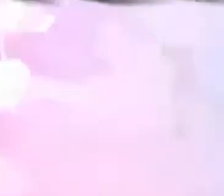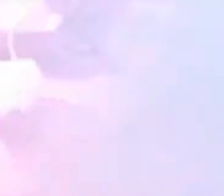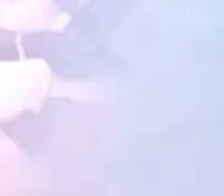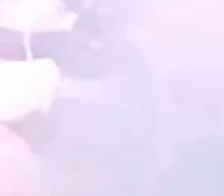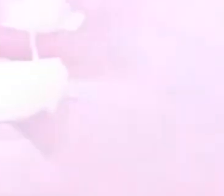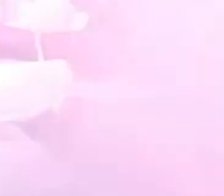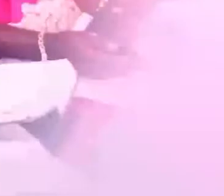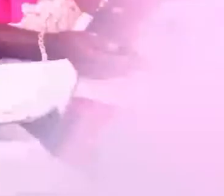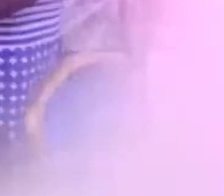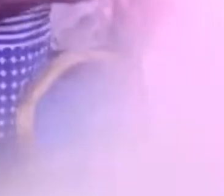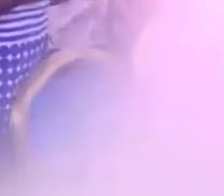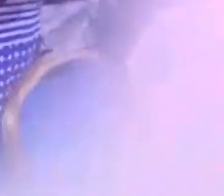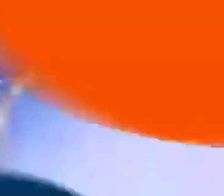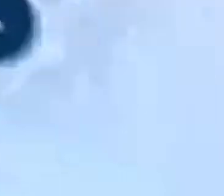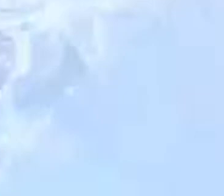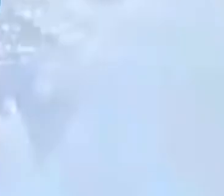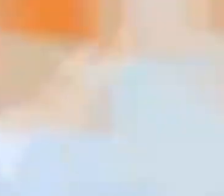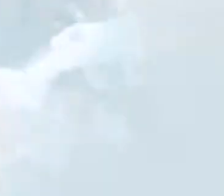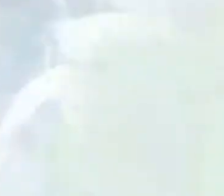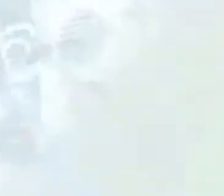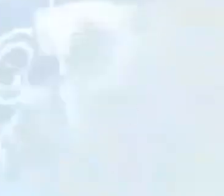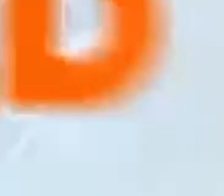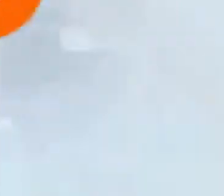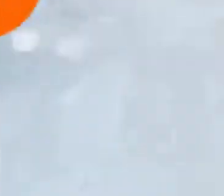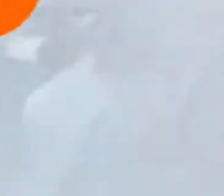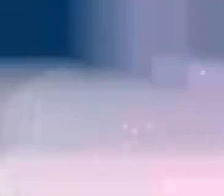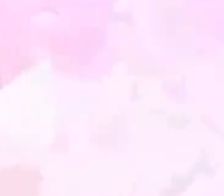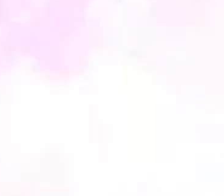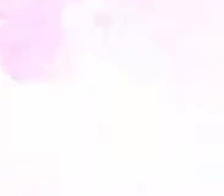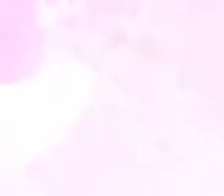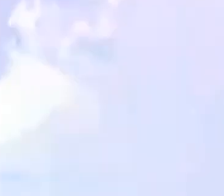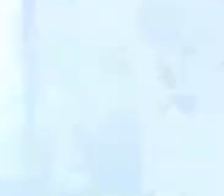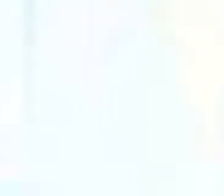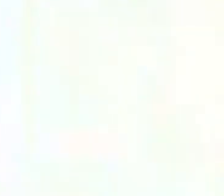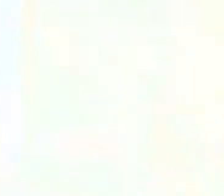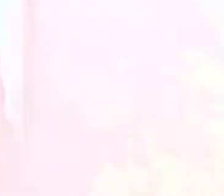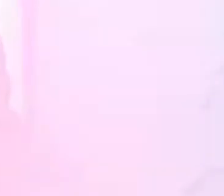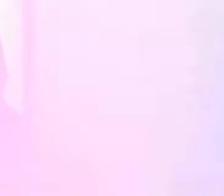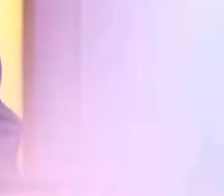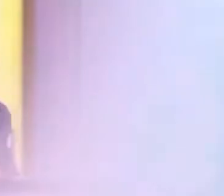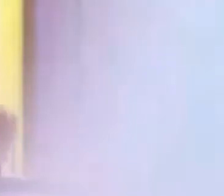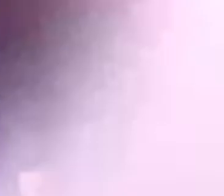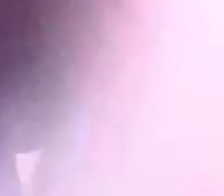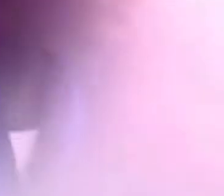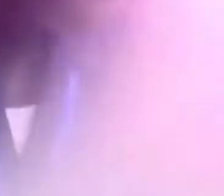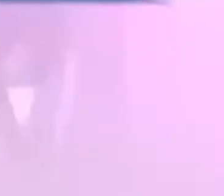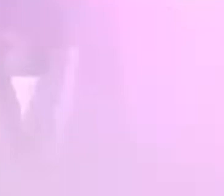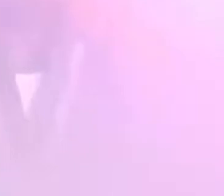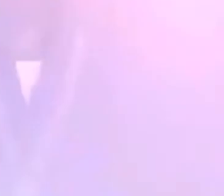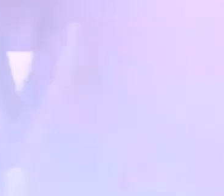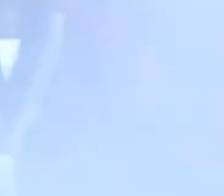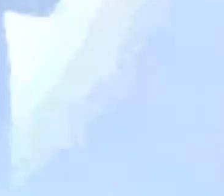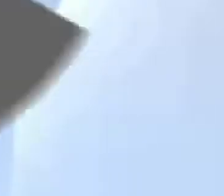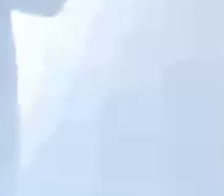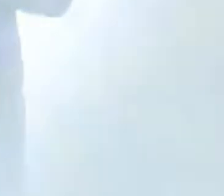God's workmanship, created for good works, light for a dark world, and salt for the earth. The glorious church must